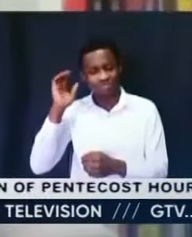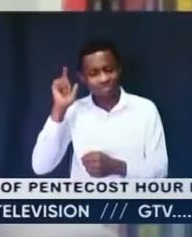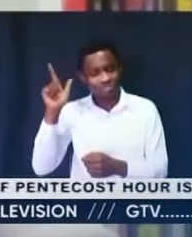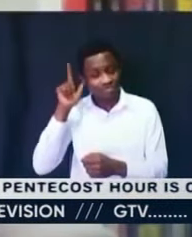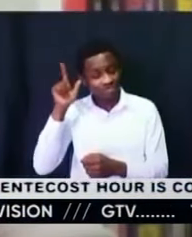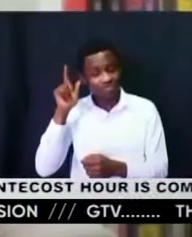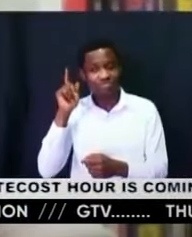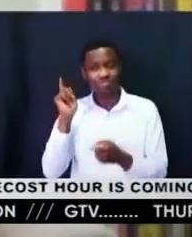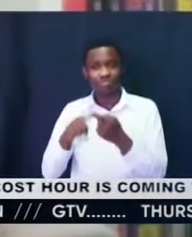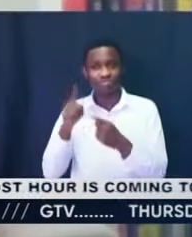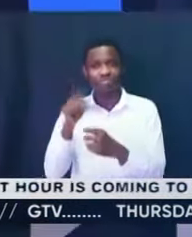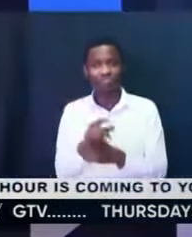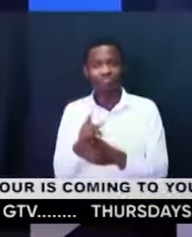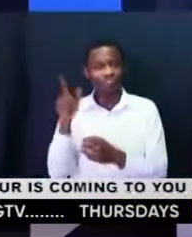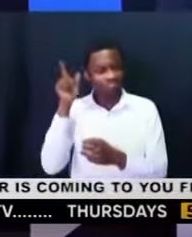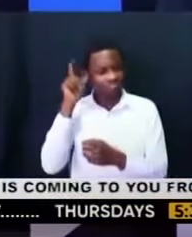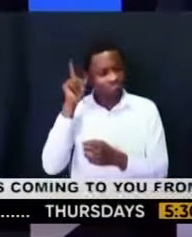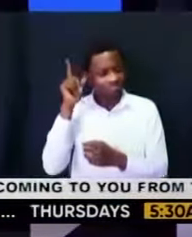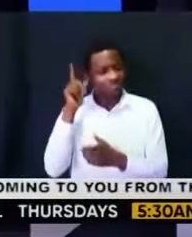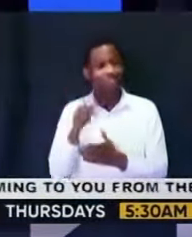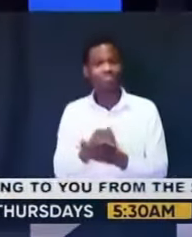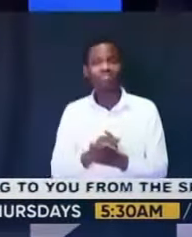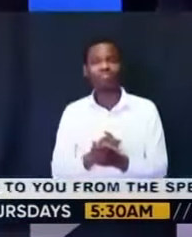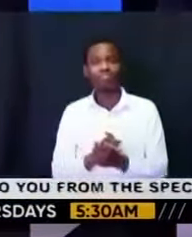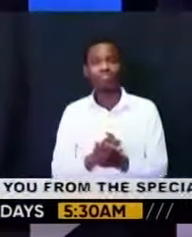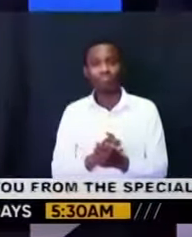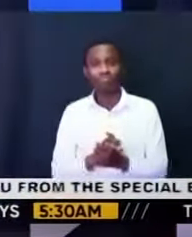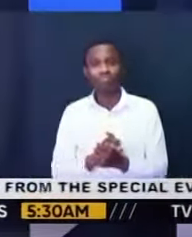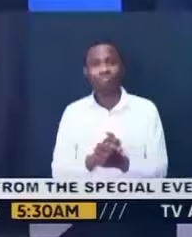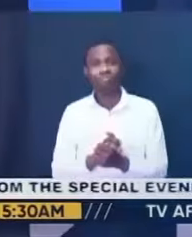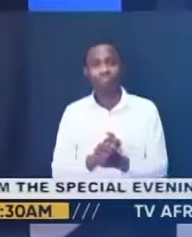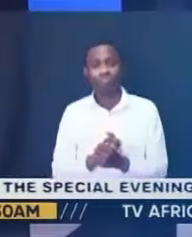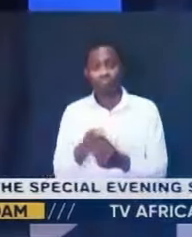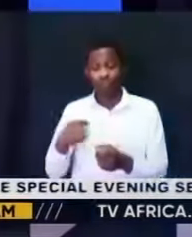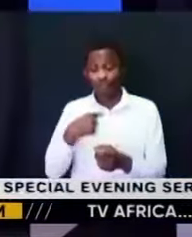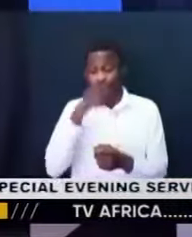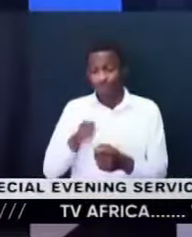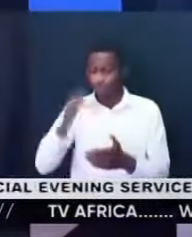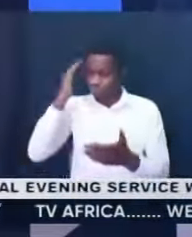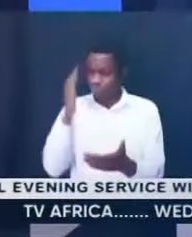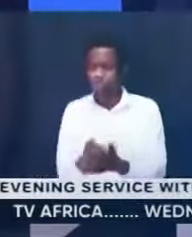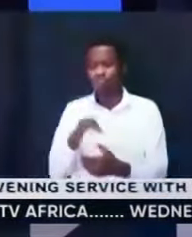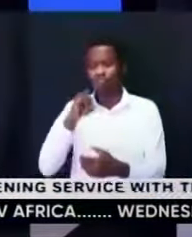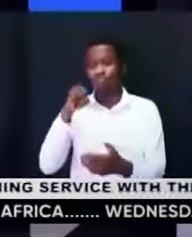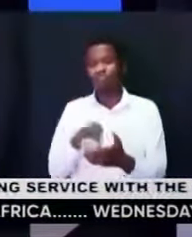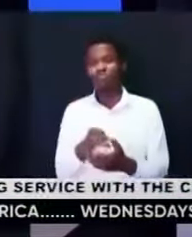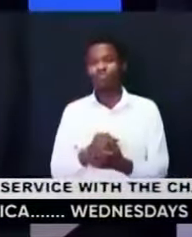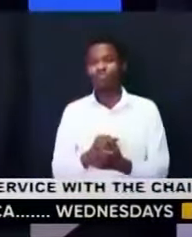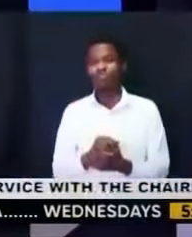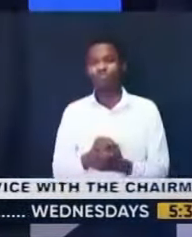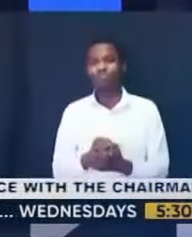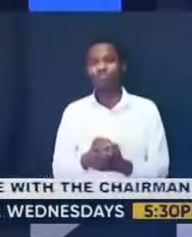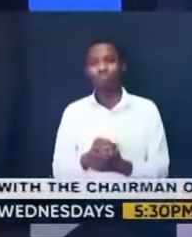listening you be listening to me we need to find a way of stopping it